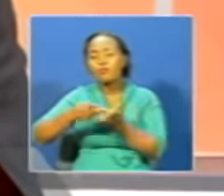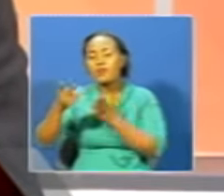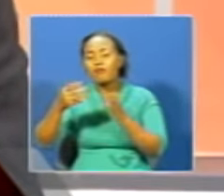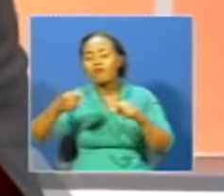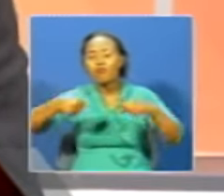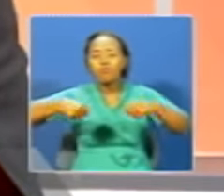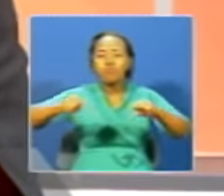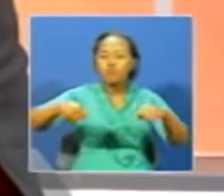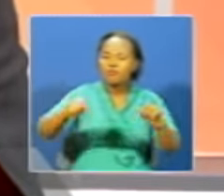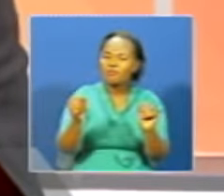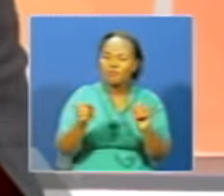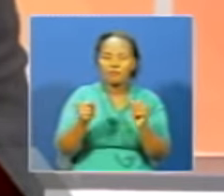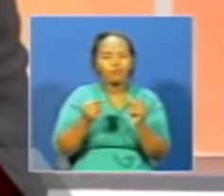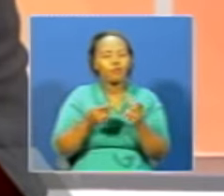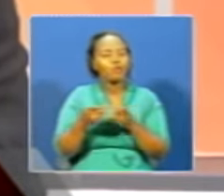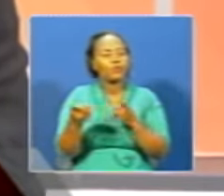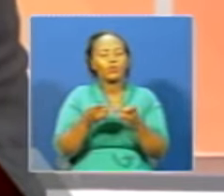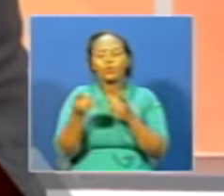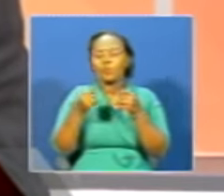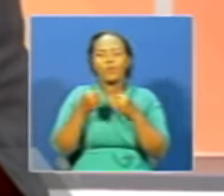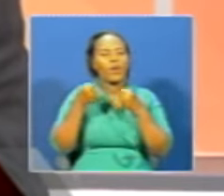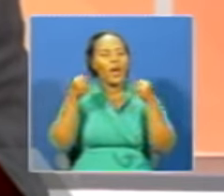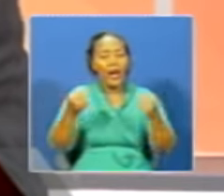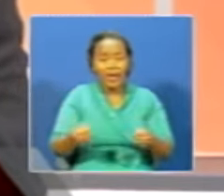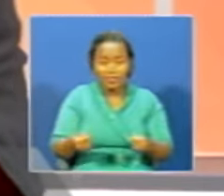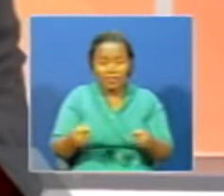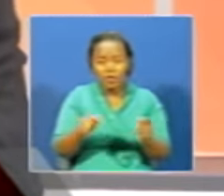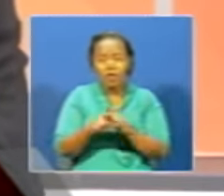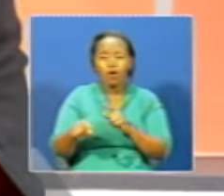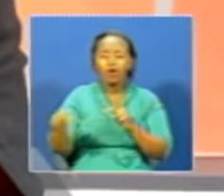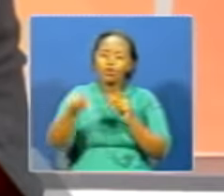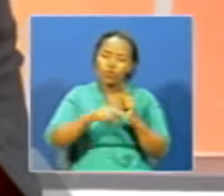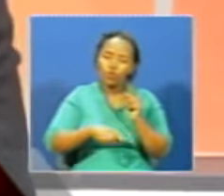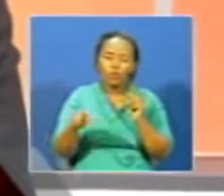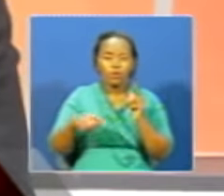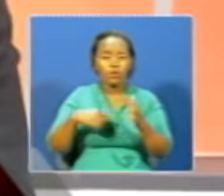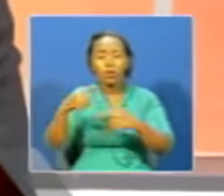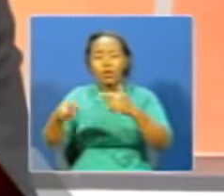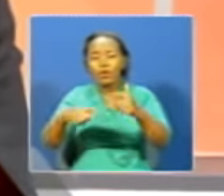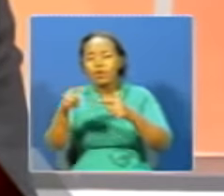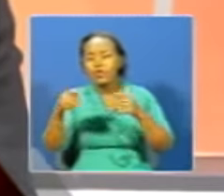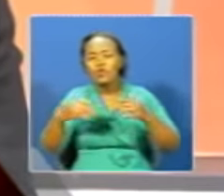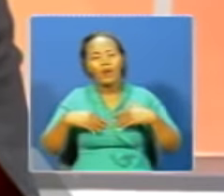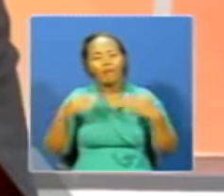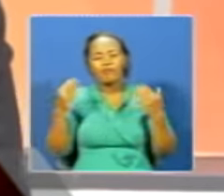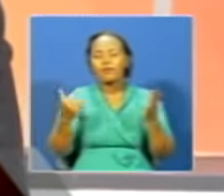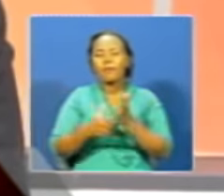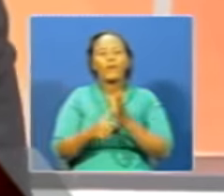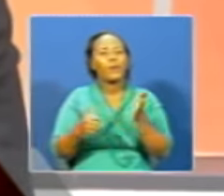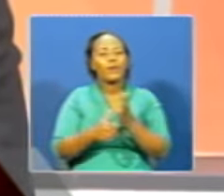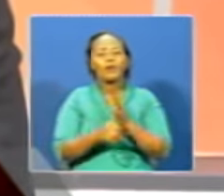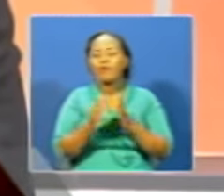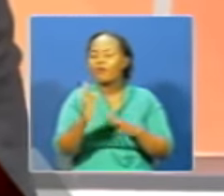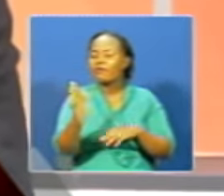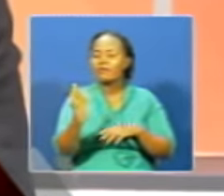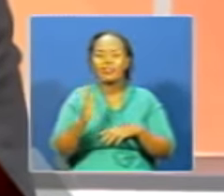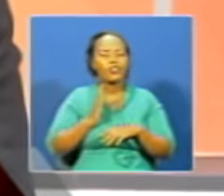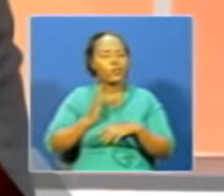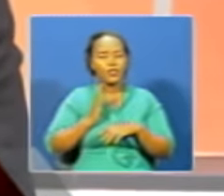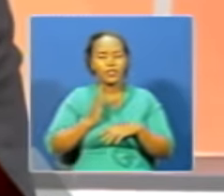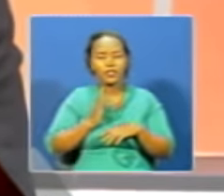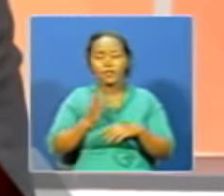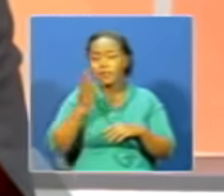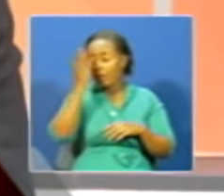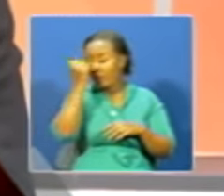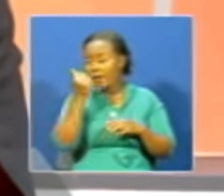tenable. And we are going to start seeing high insecurity resurfacing. Yeah. High levels